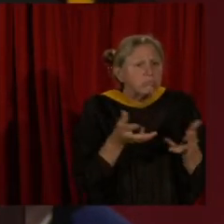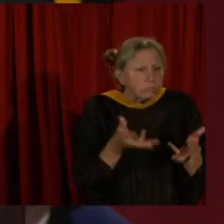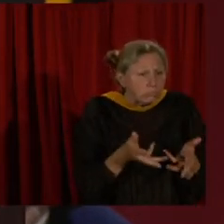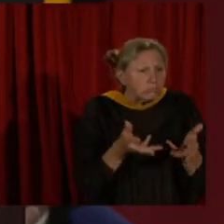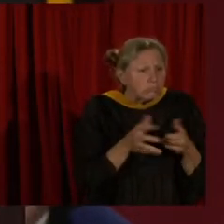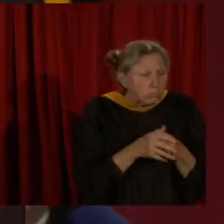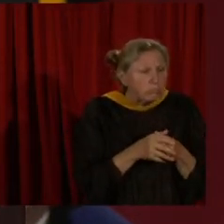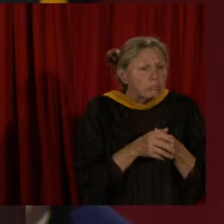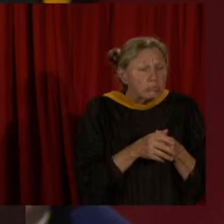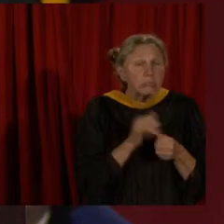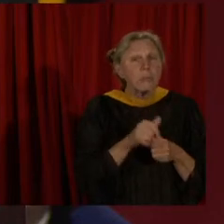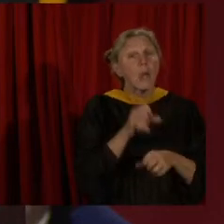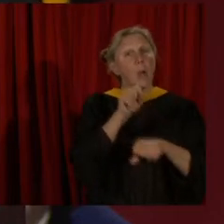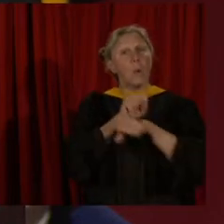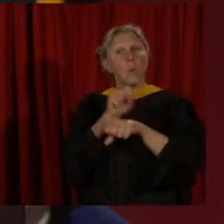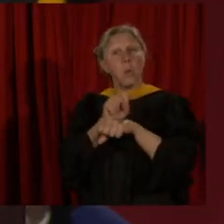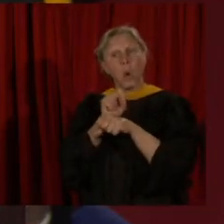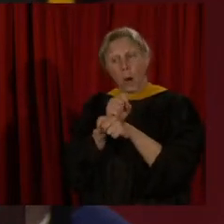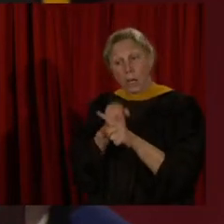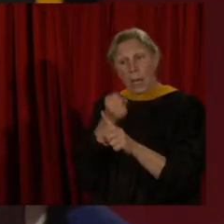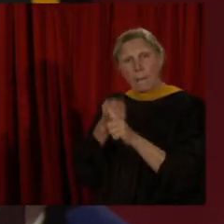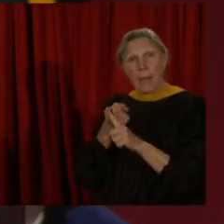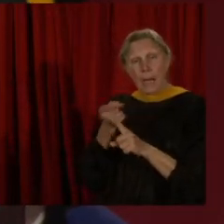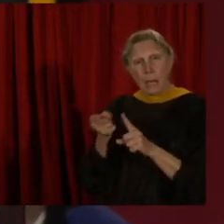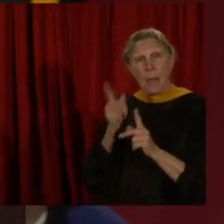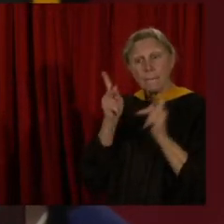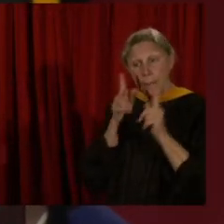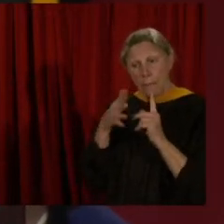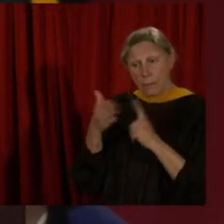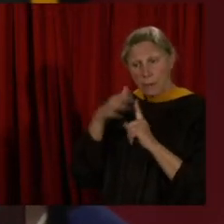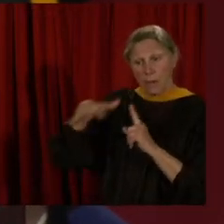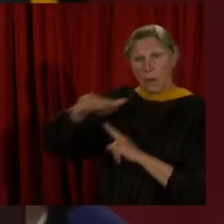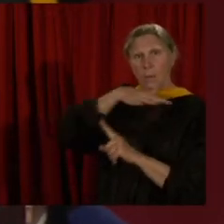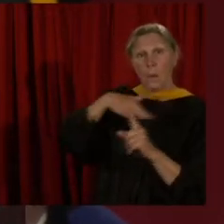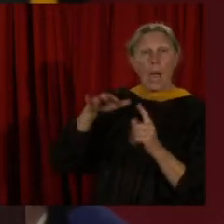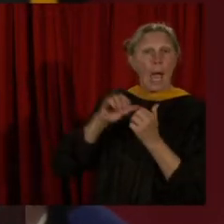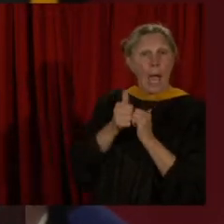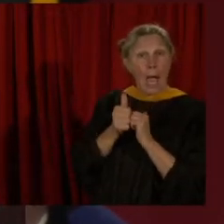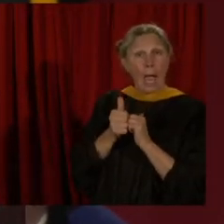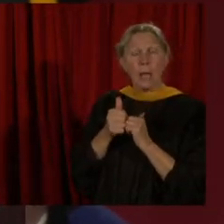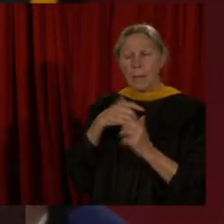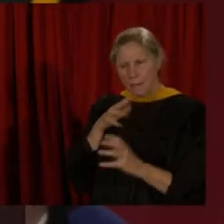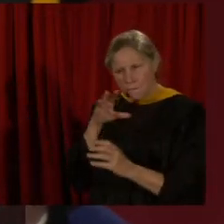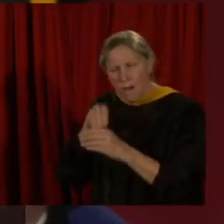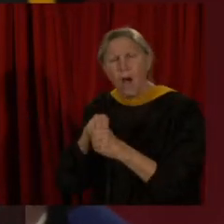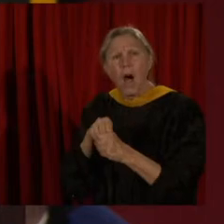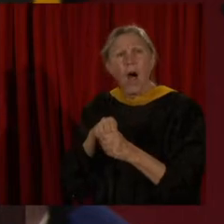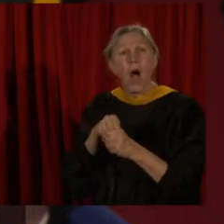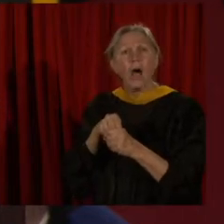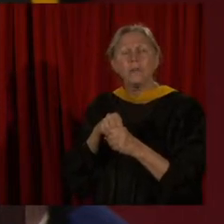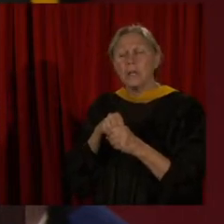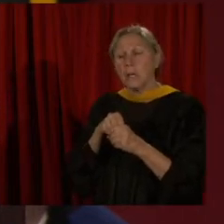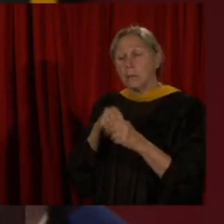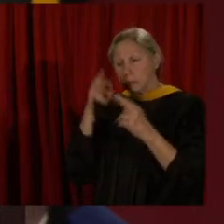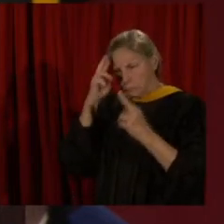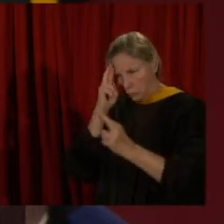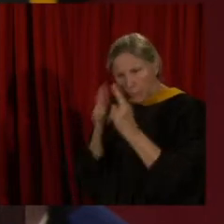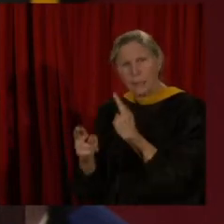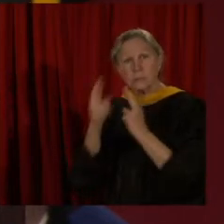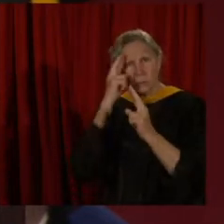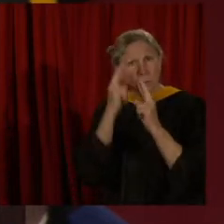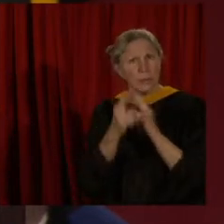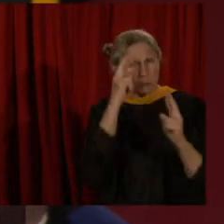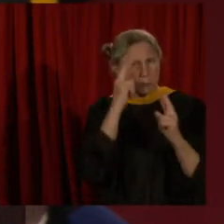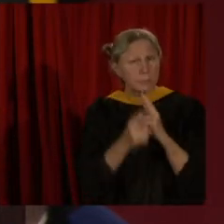the workplace, you can make a positive impact on those around you by being engaged, by treating others with